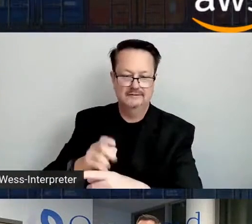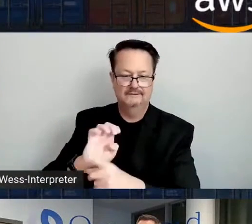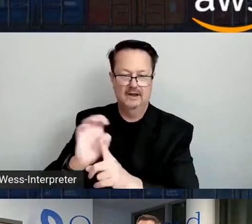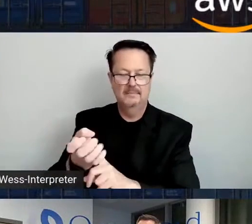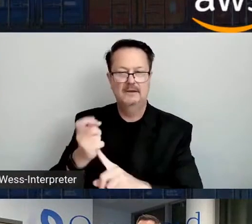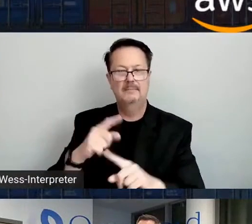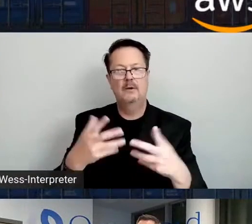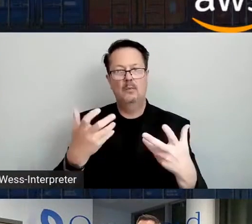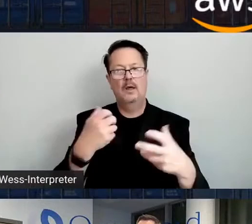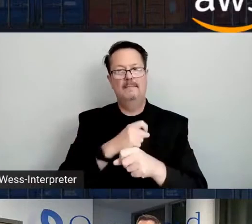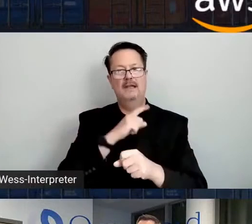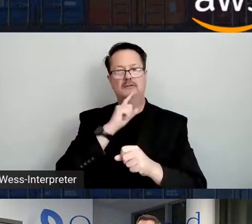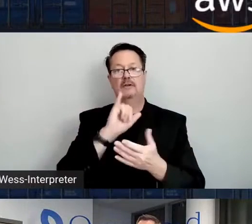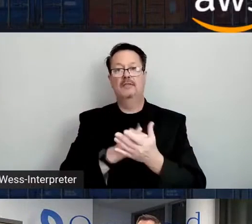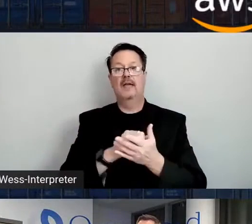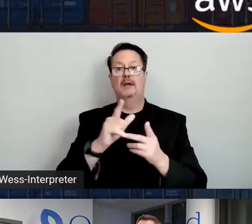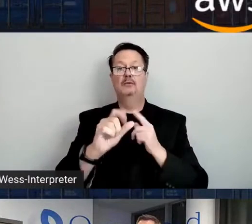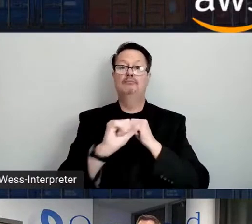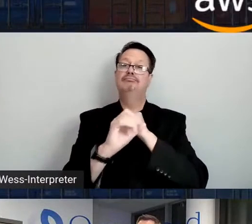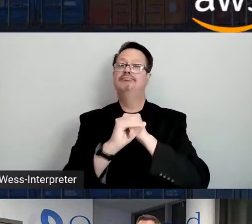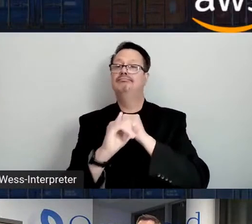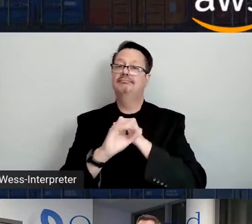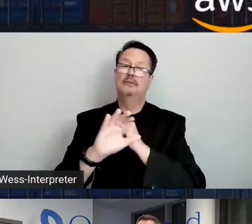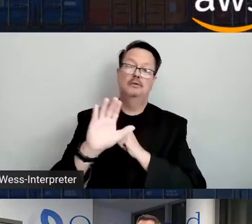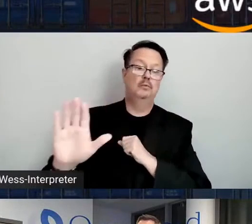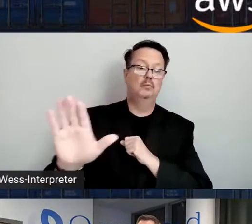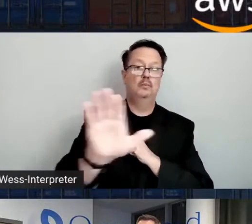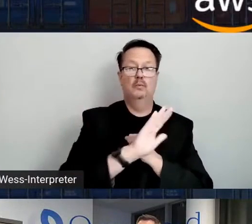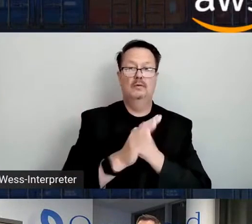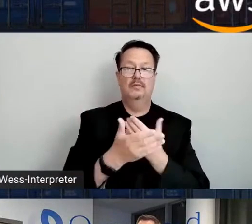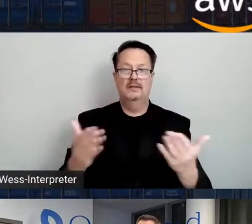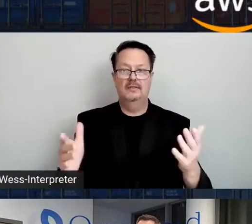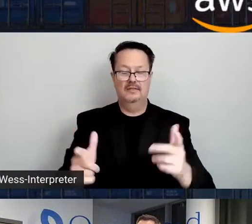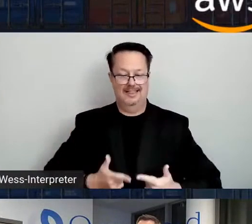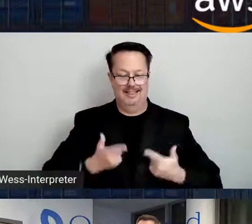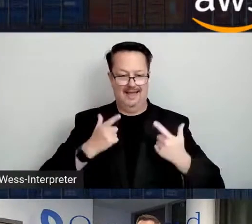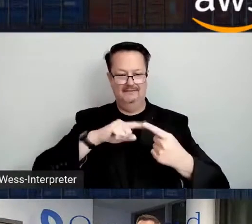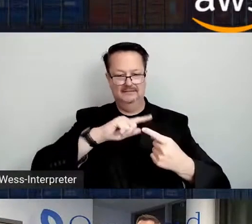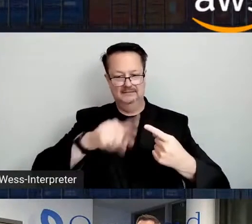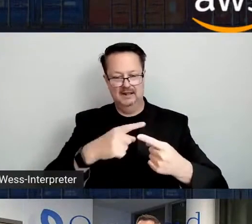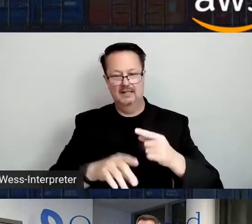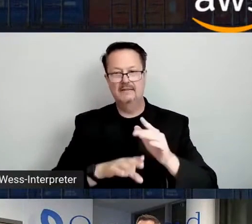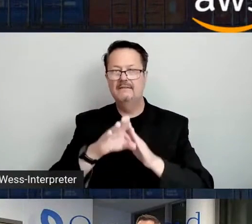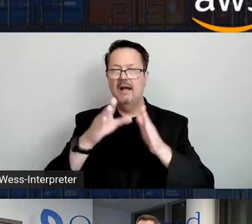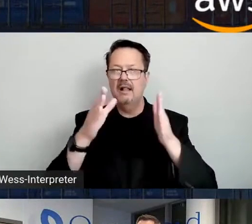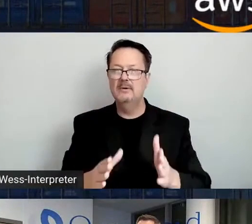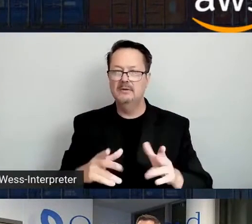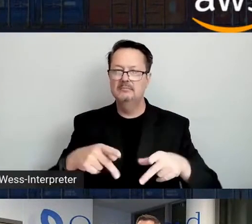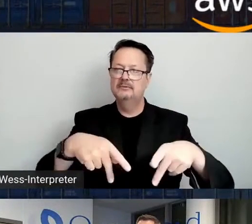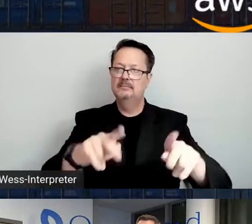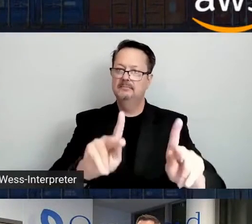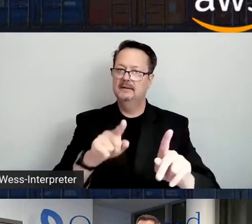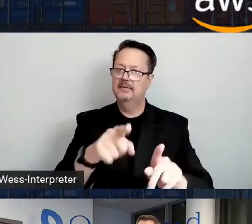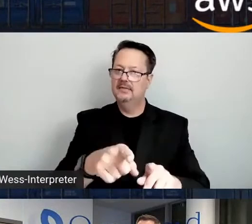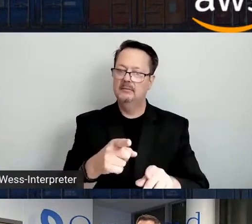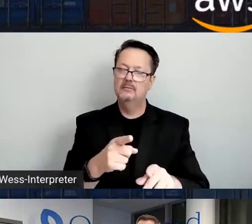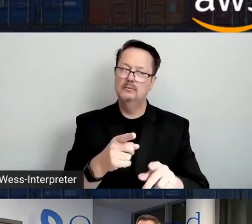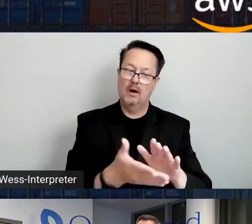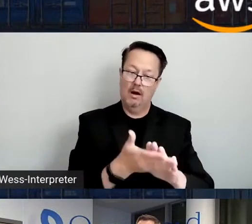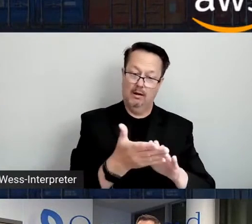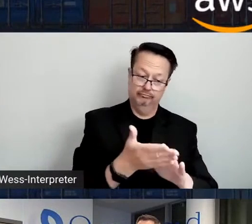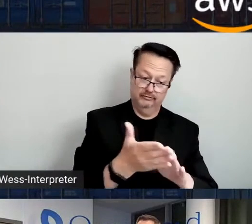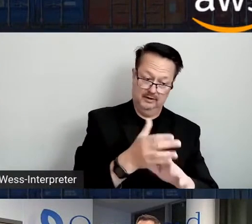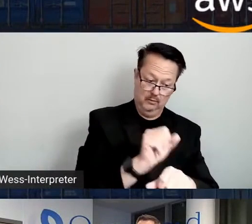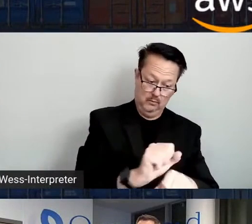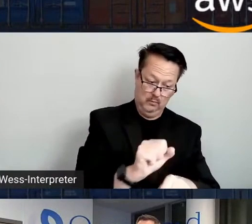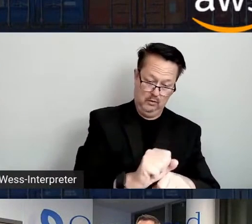that the promotion of your artifacts, that the life cycle of your developers allows them to operate certain workloads on